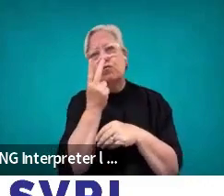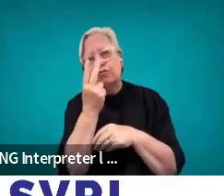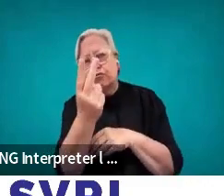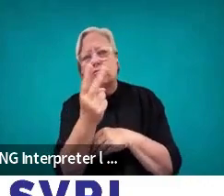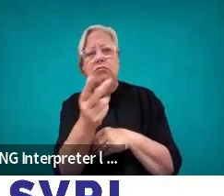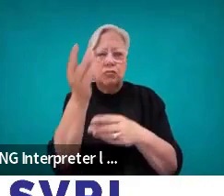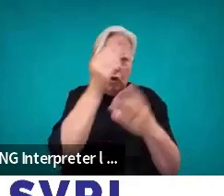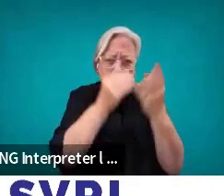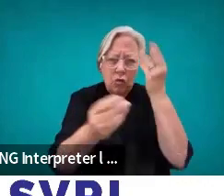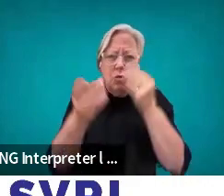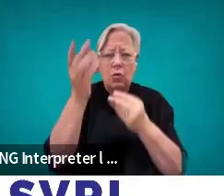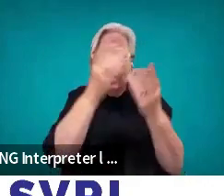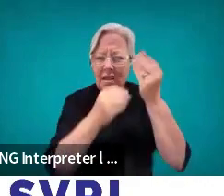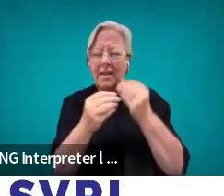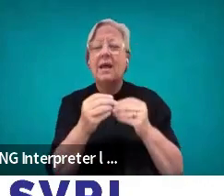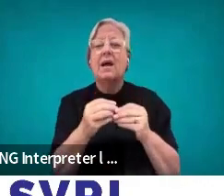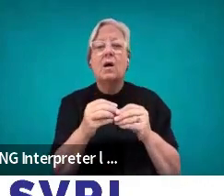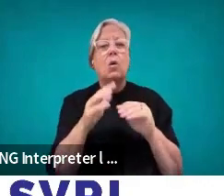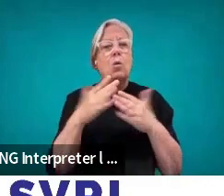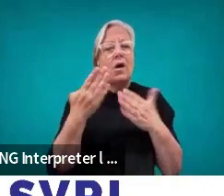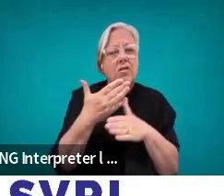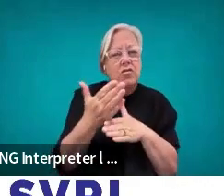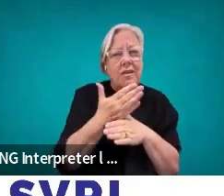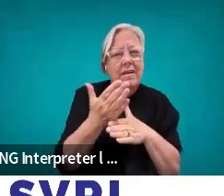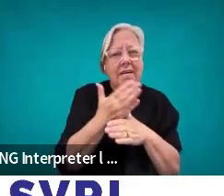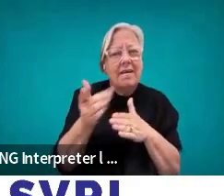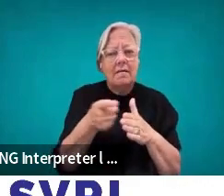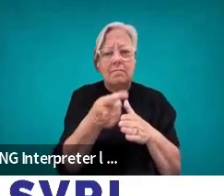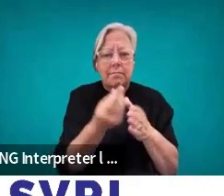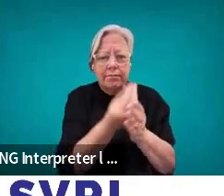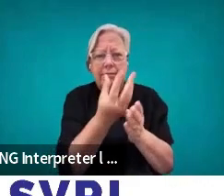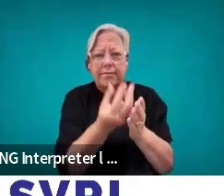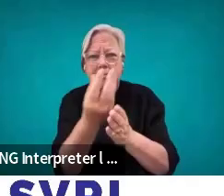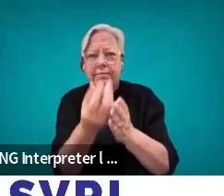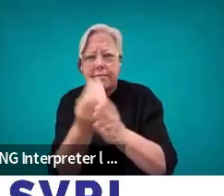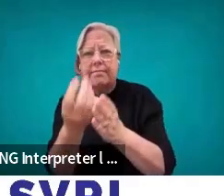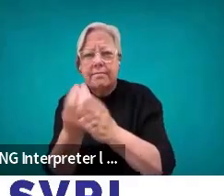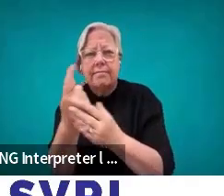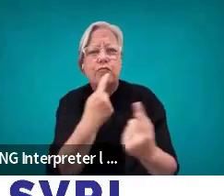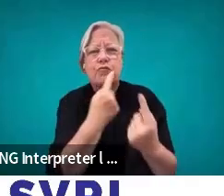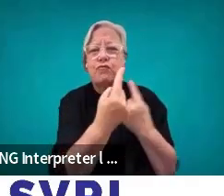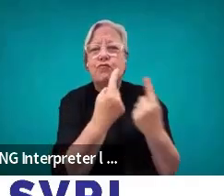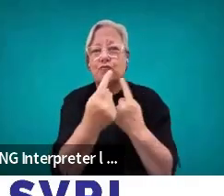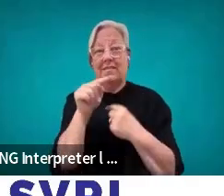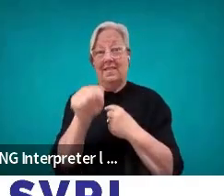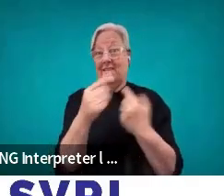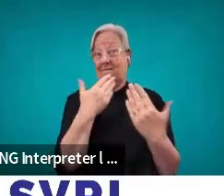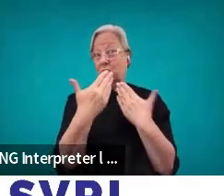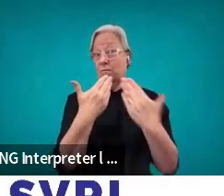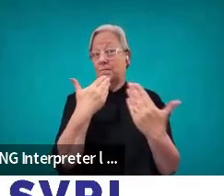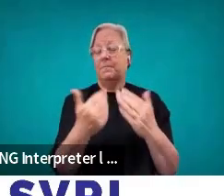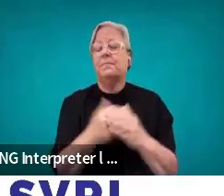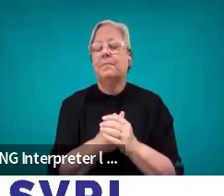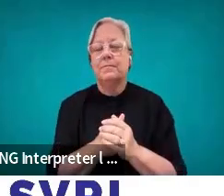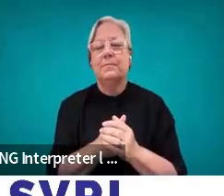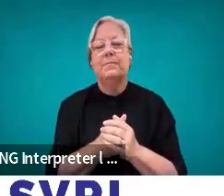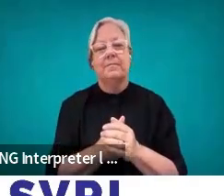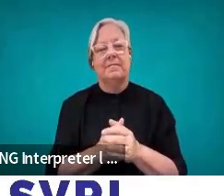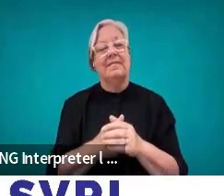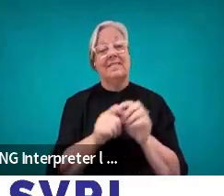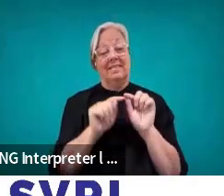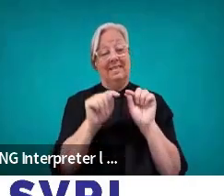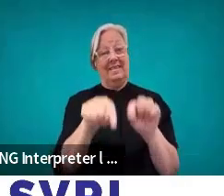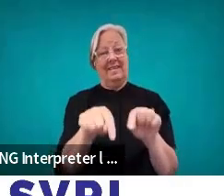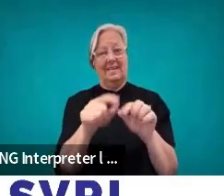share in the major themes that emerged from this forum. So the amazing participation in that series